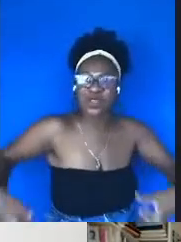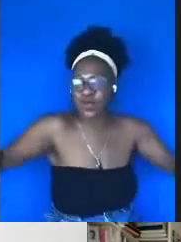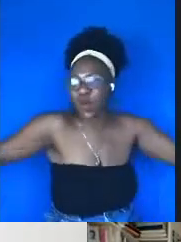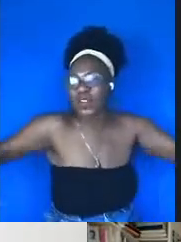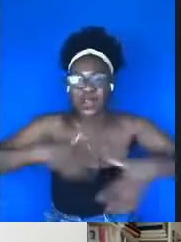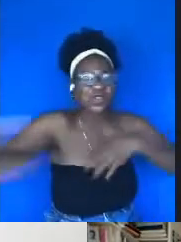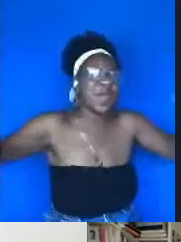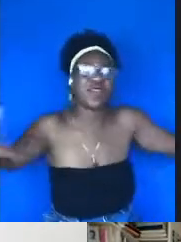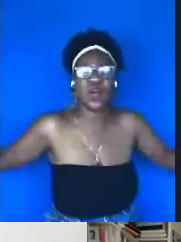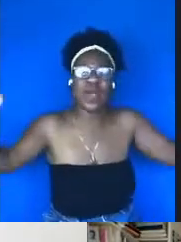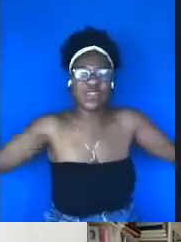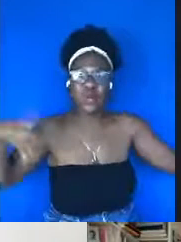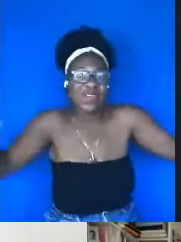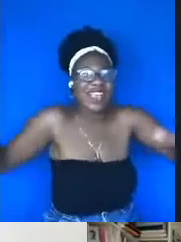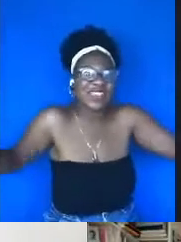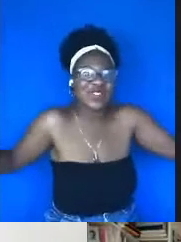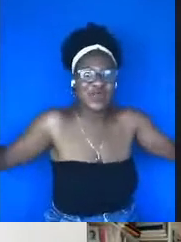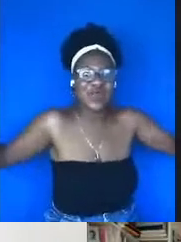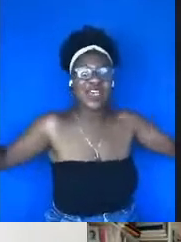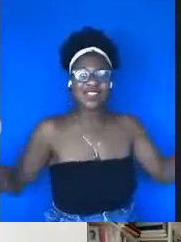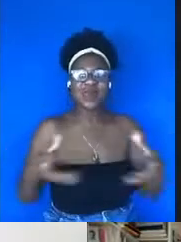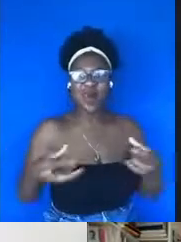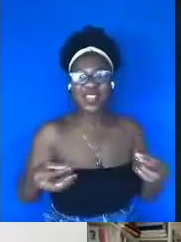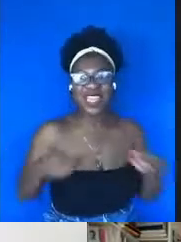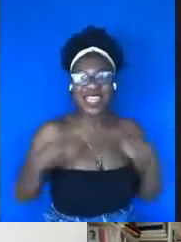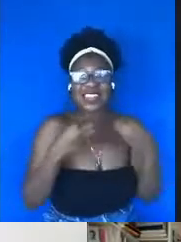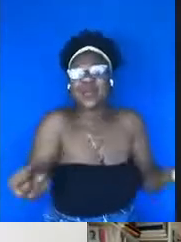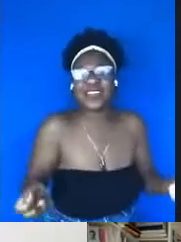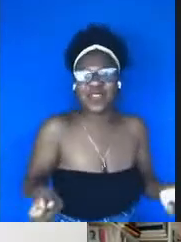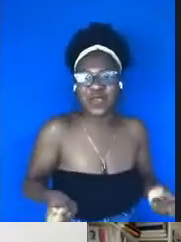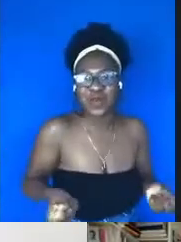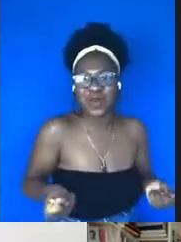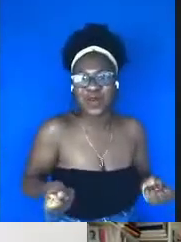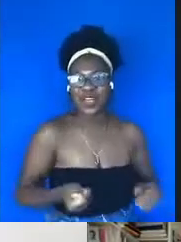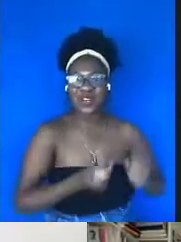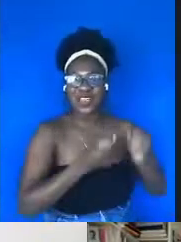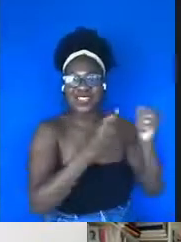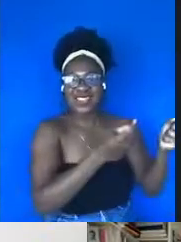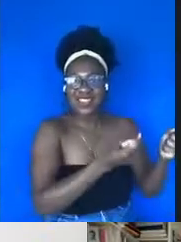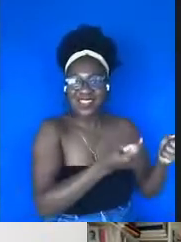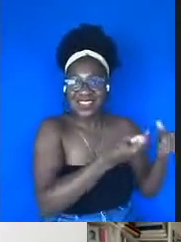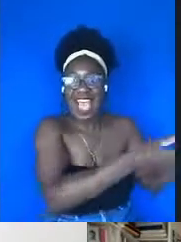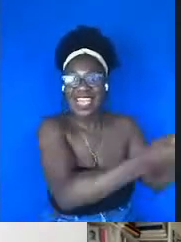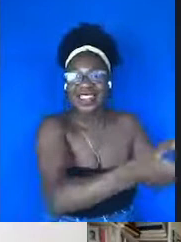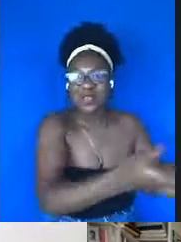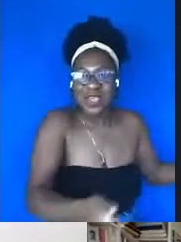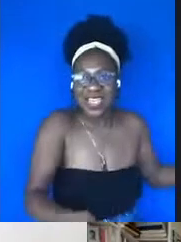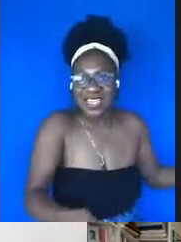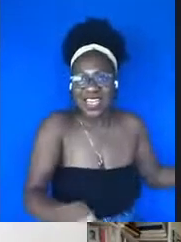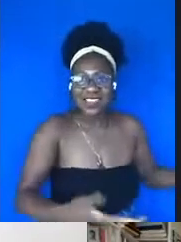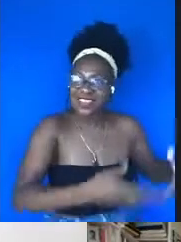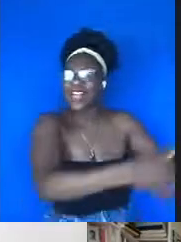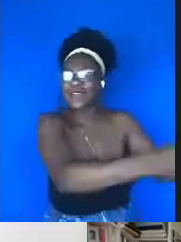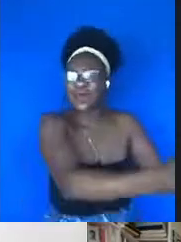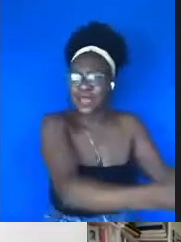the earth, that comes from the water, that comes from everything around us, what we've access to the point that it intimidates other people. So they see that this heightened